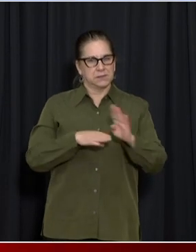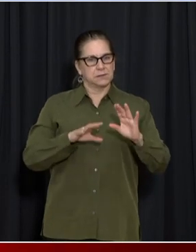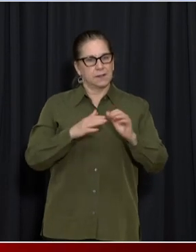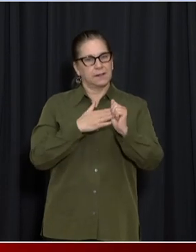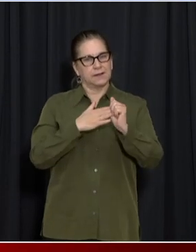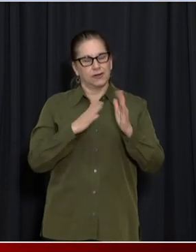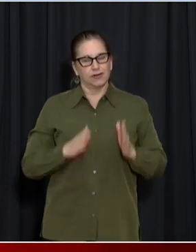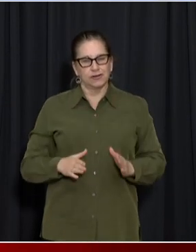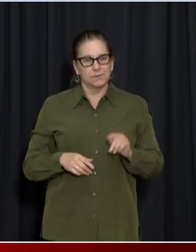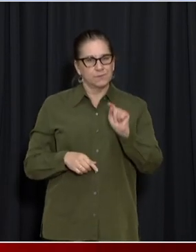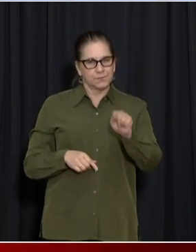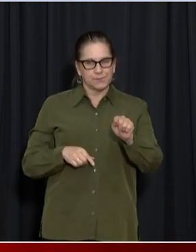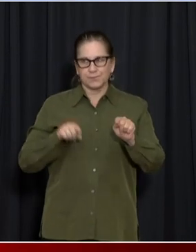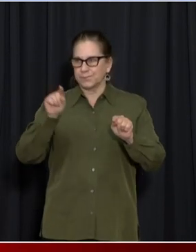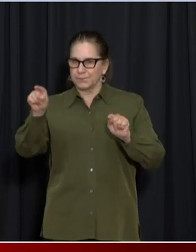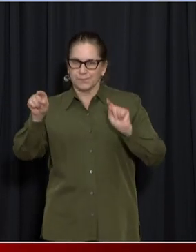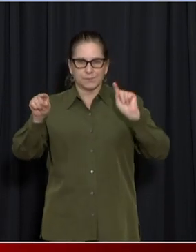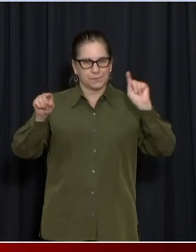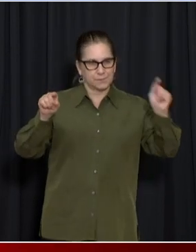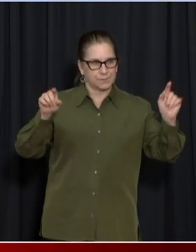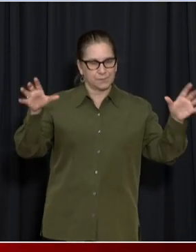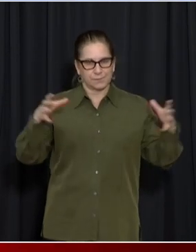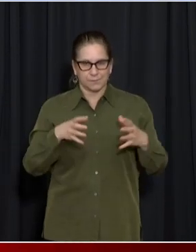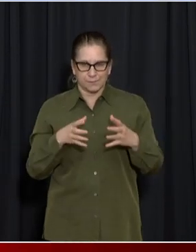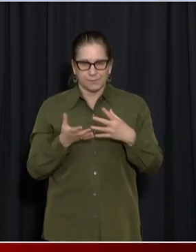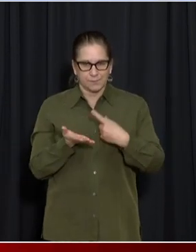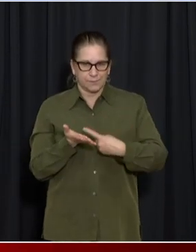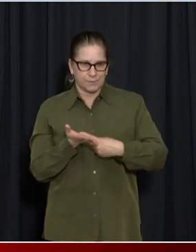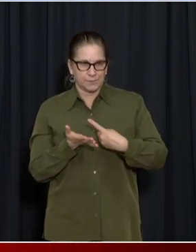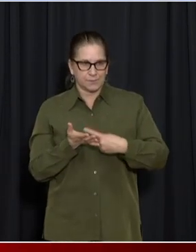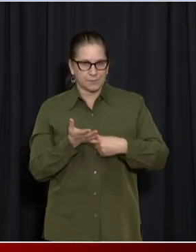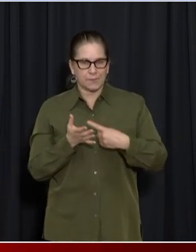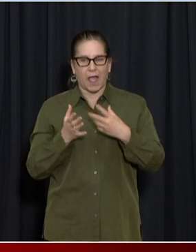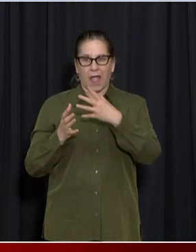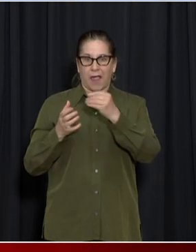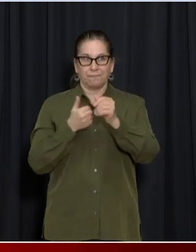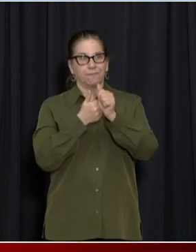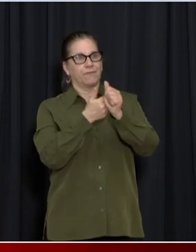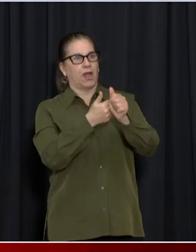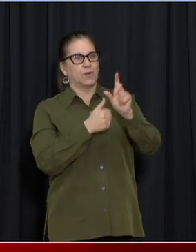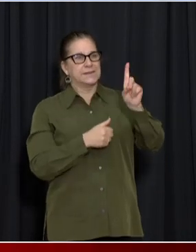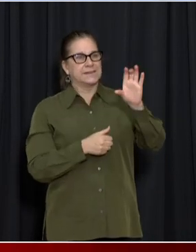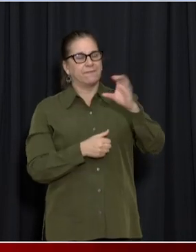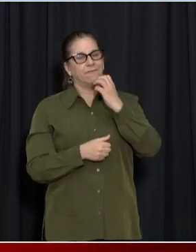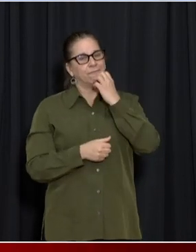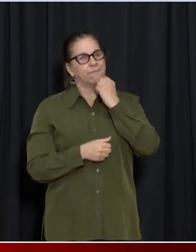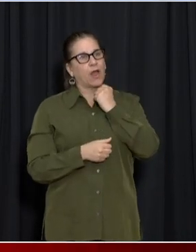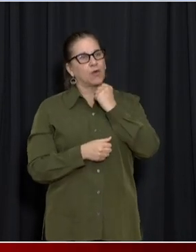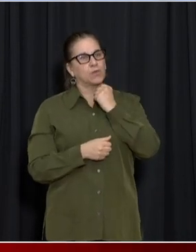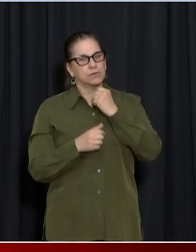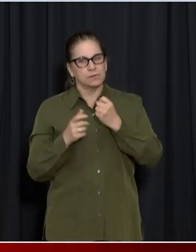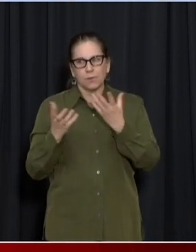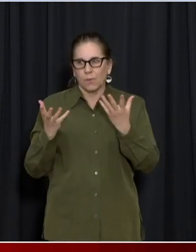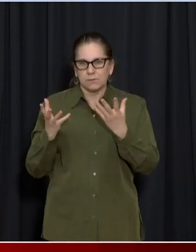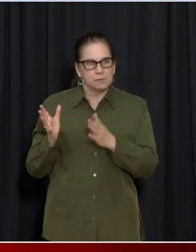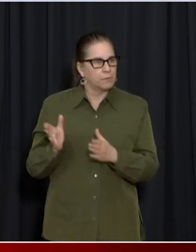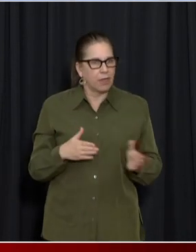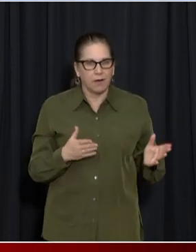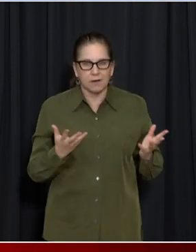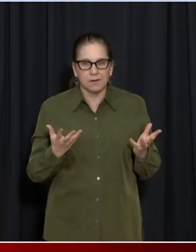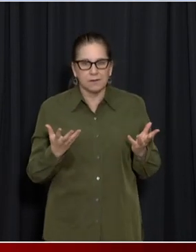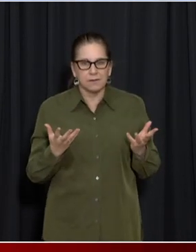the values embodied by these groups. Now, let's be clear. We acknowledge that with reopening comes